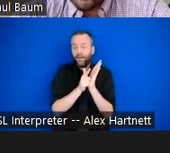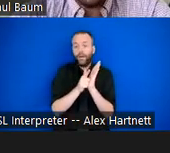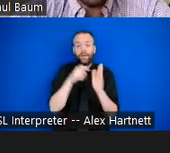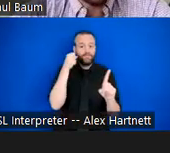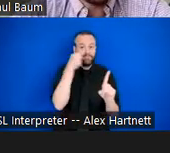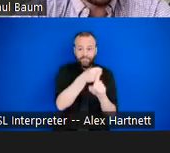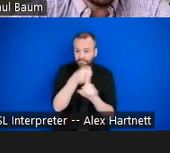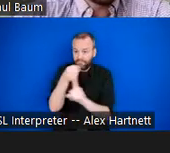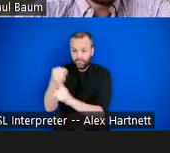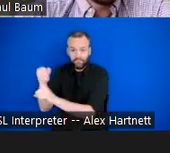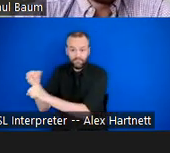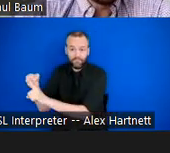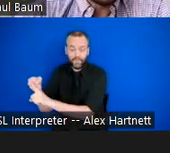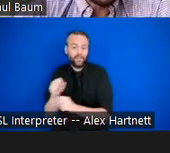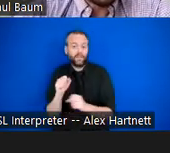to safety and suicide.